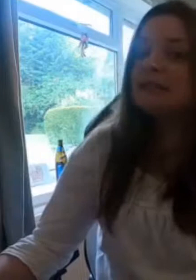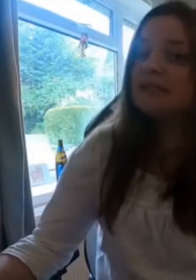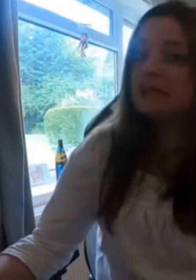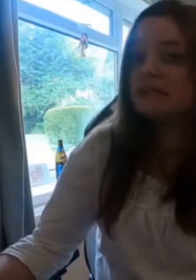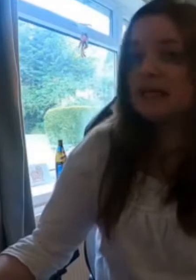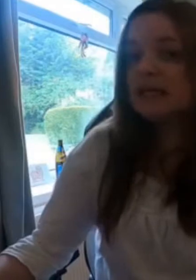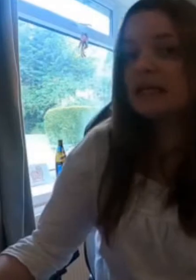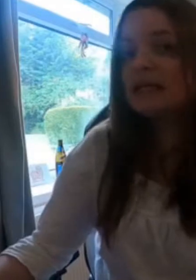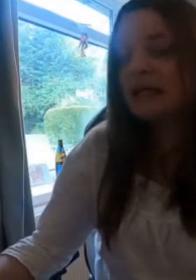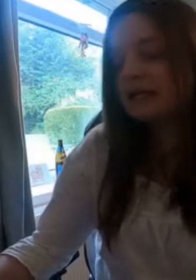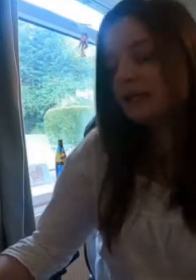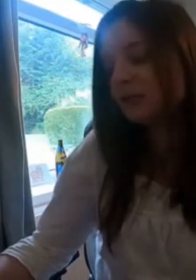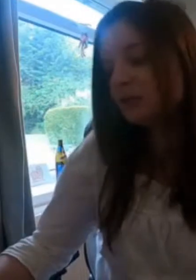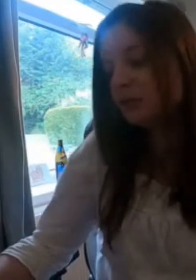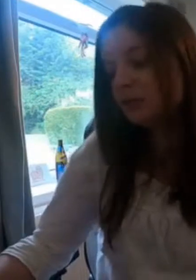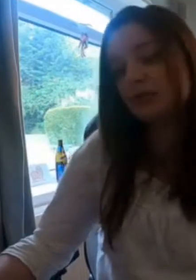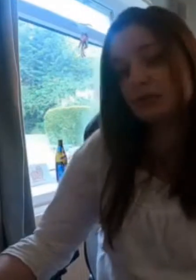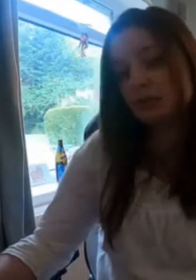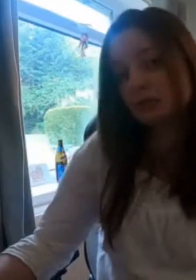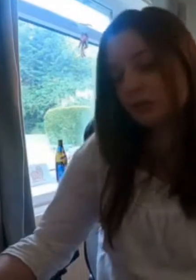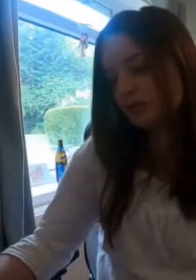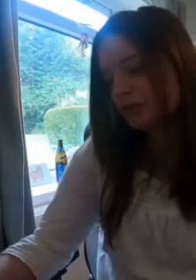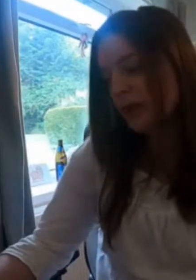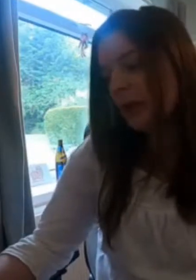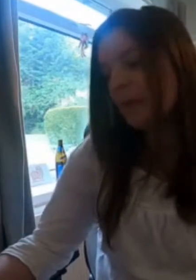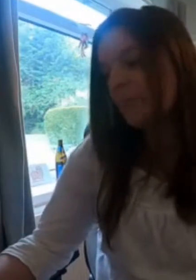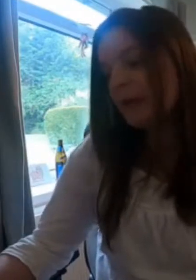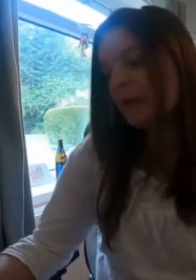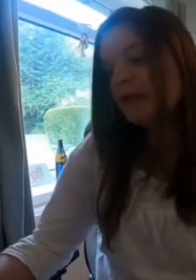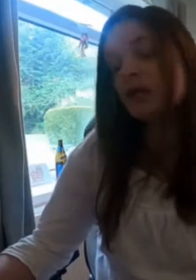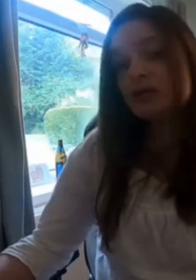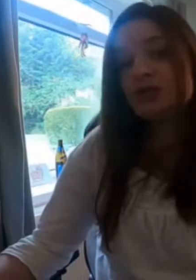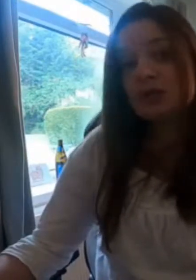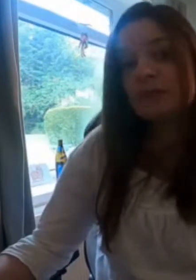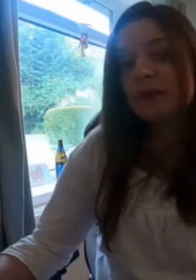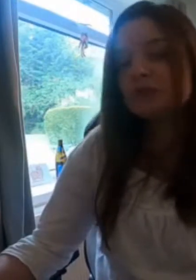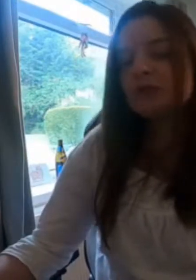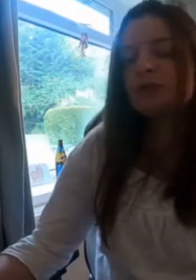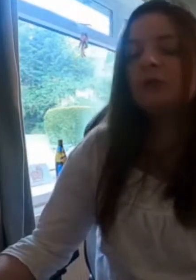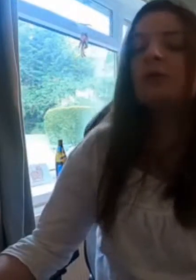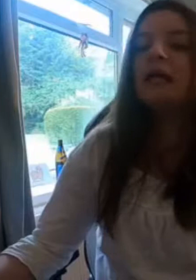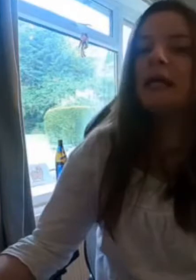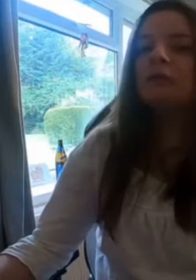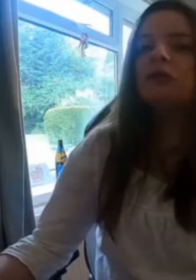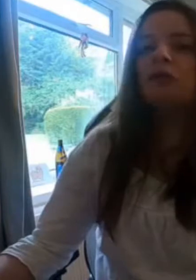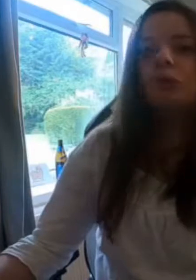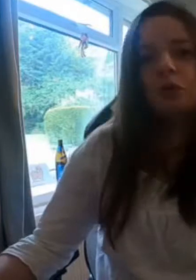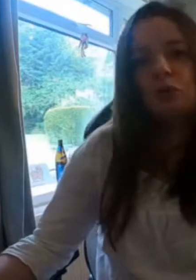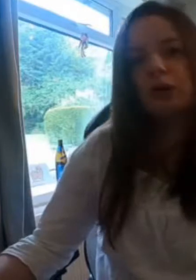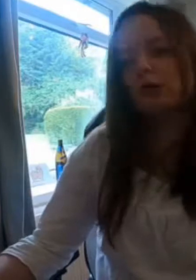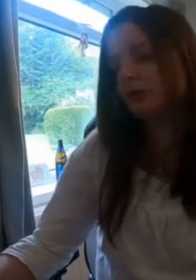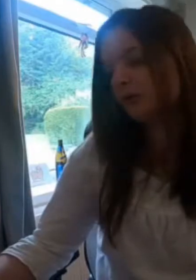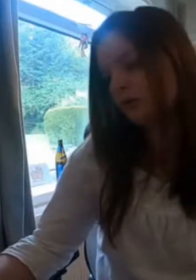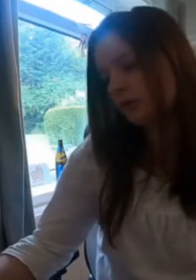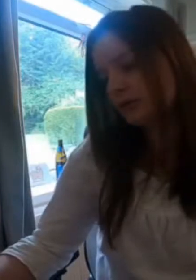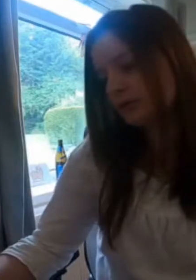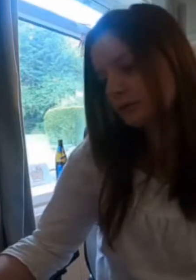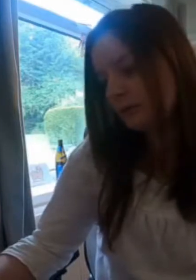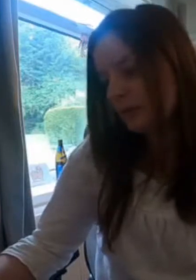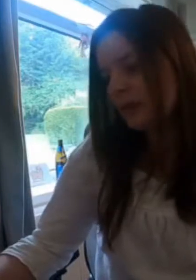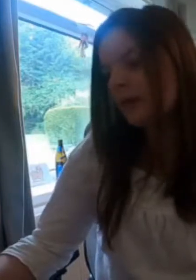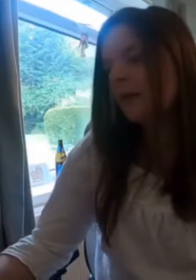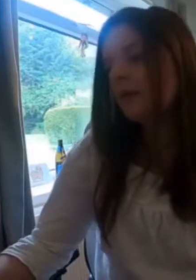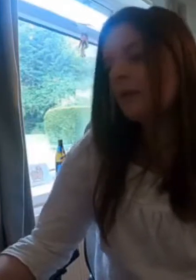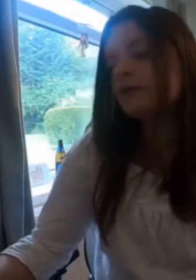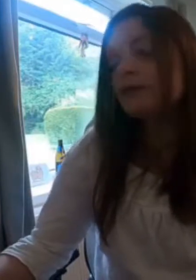of positivity connecting to the source. Being non-judgmental will keep you all on